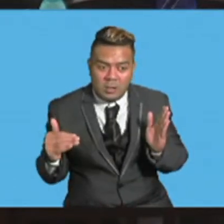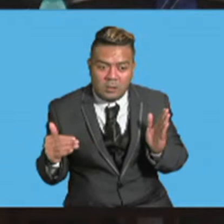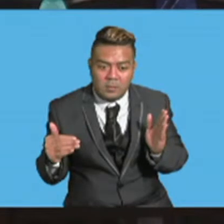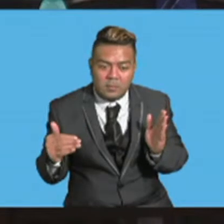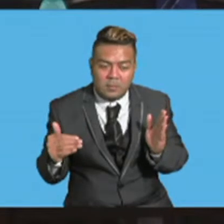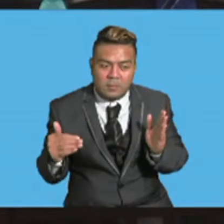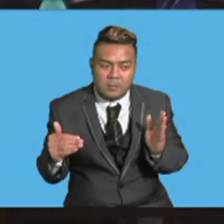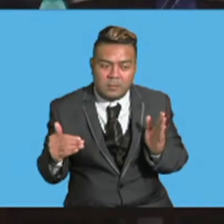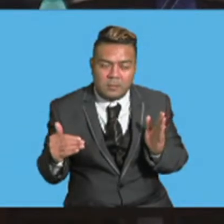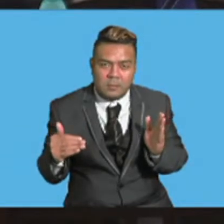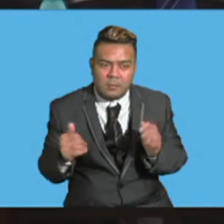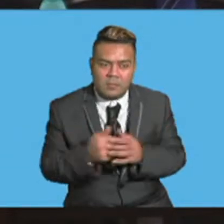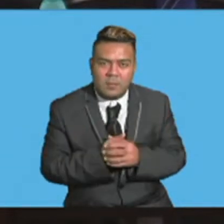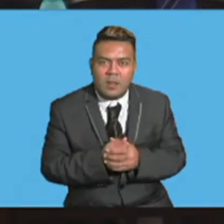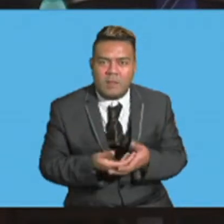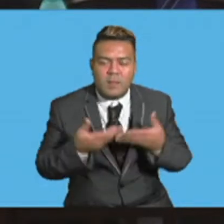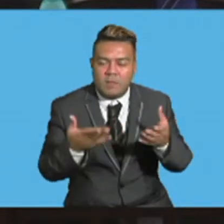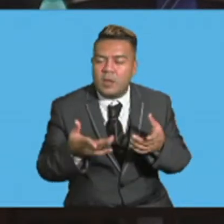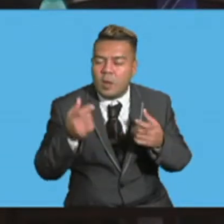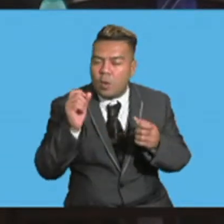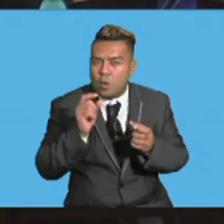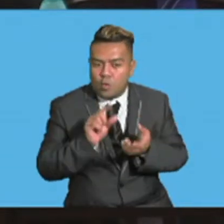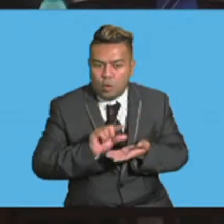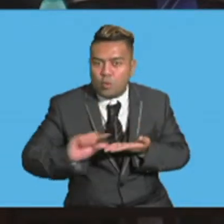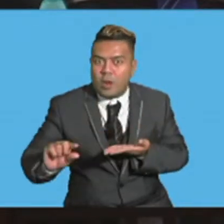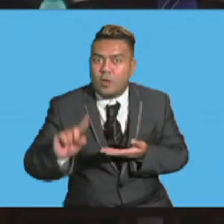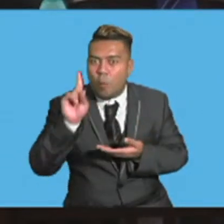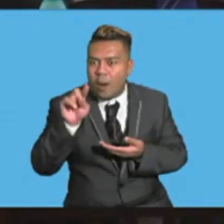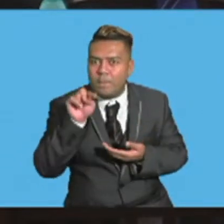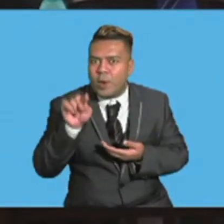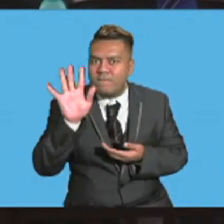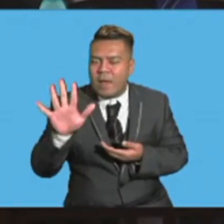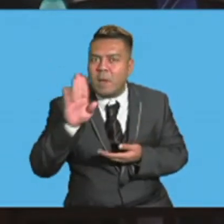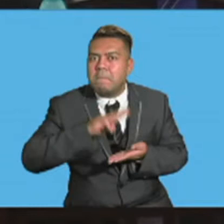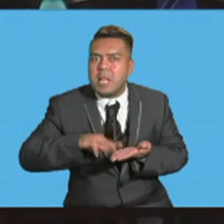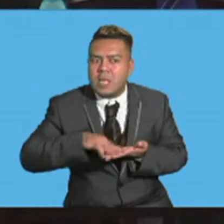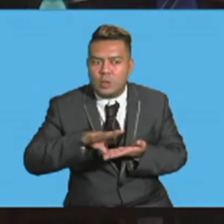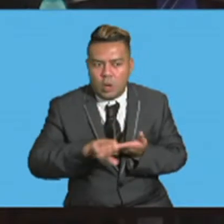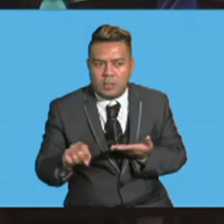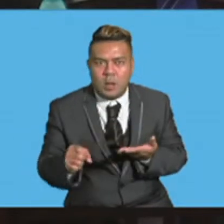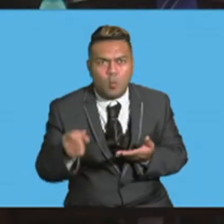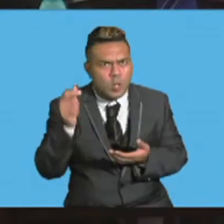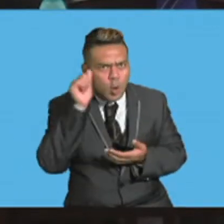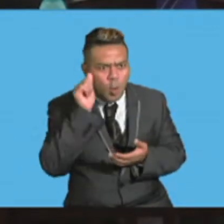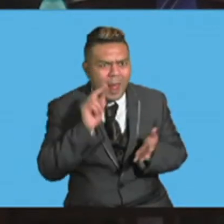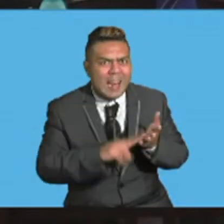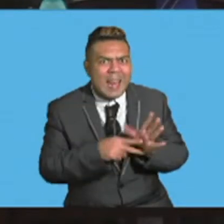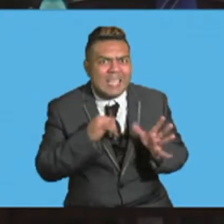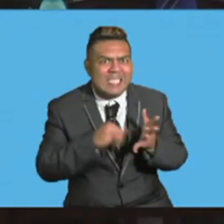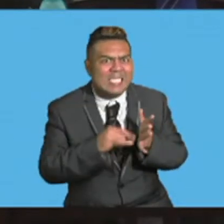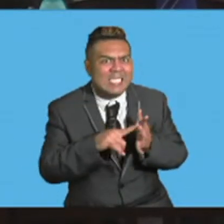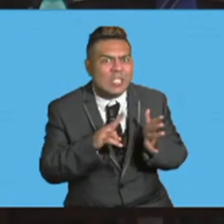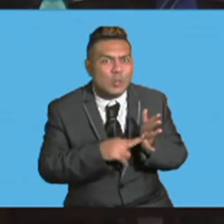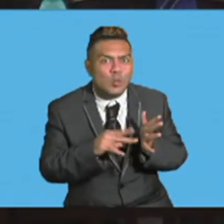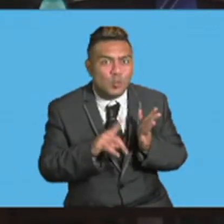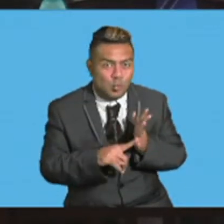subsidizing. They have given a grant of 1.5 million, and we all know Nasinu is one area which is